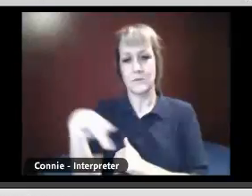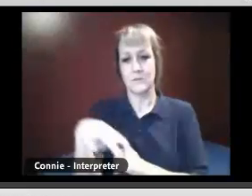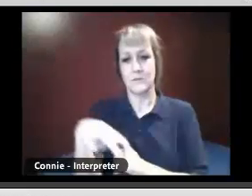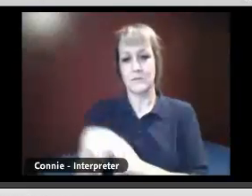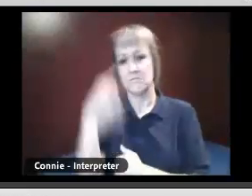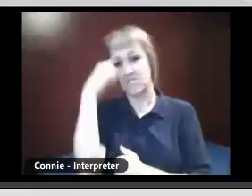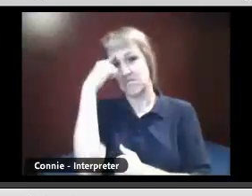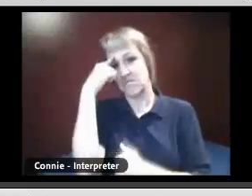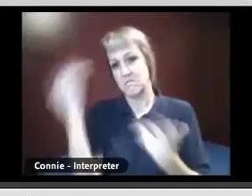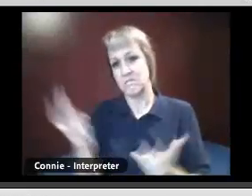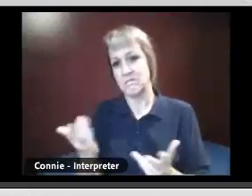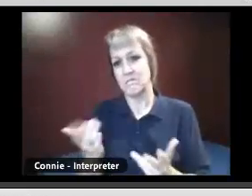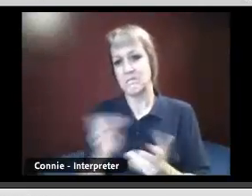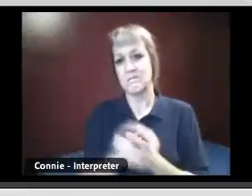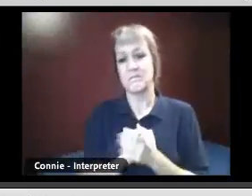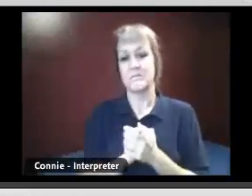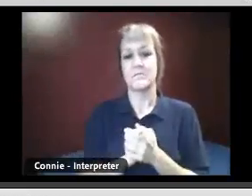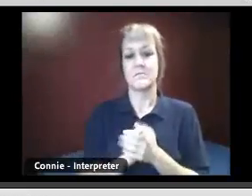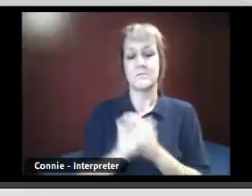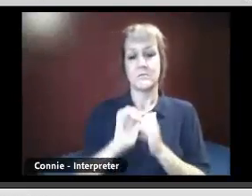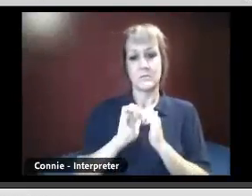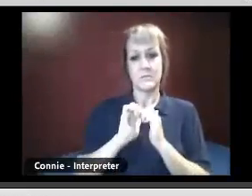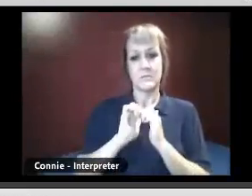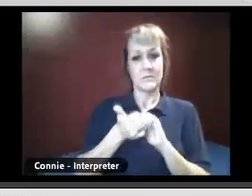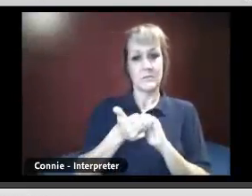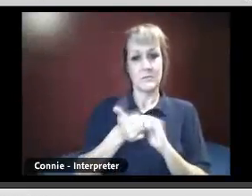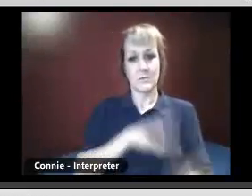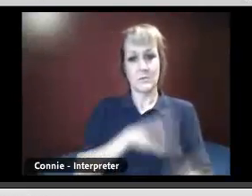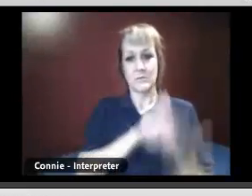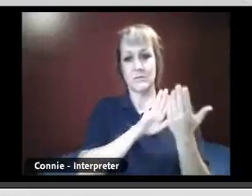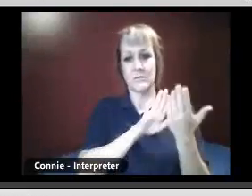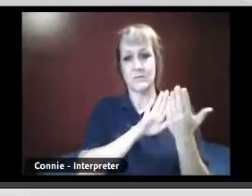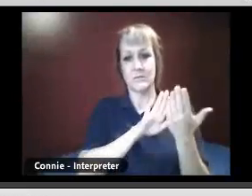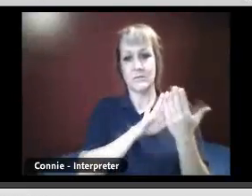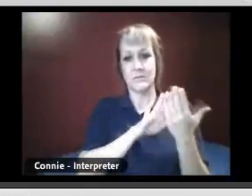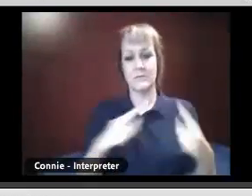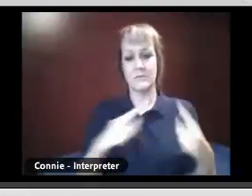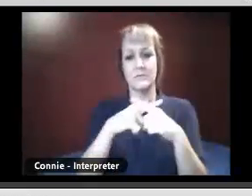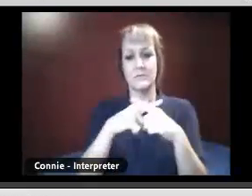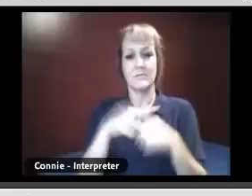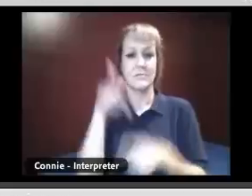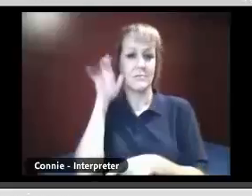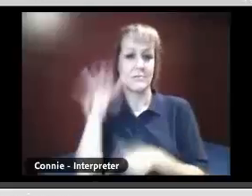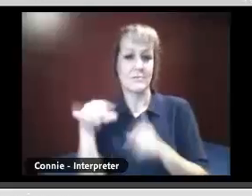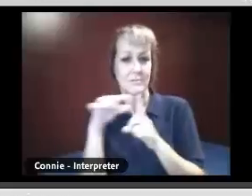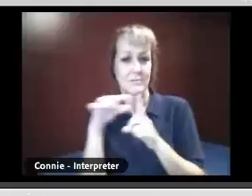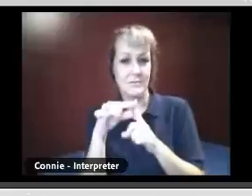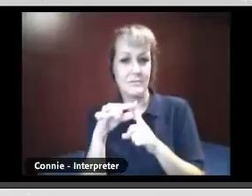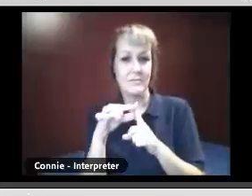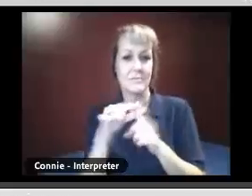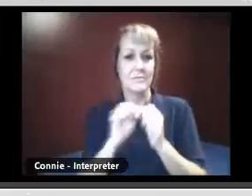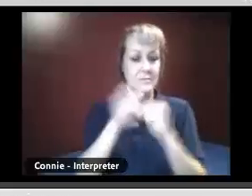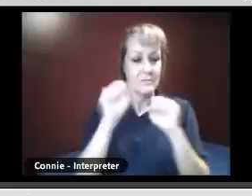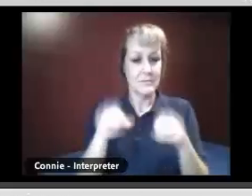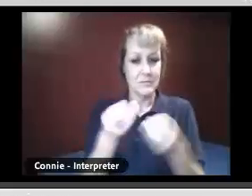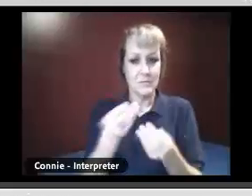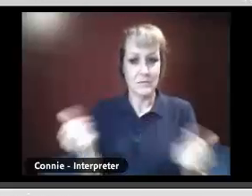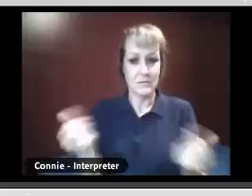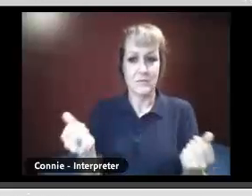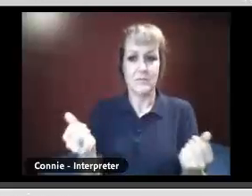is about how we even approach conflict. And we hear that word, and how can we resolve it?